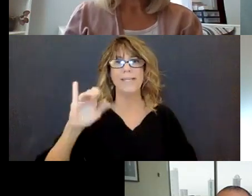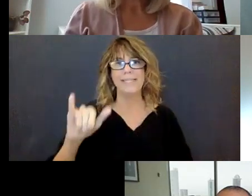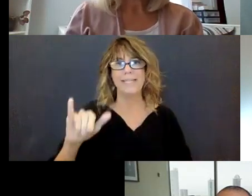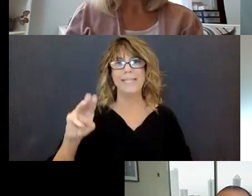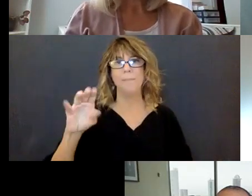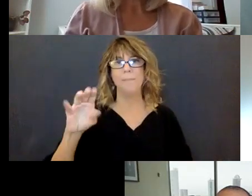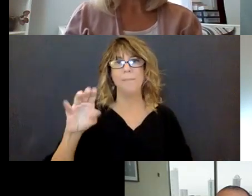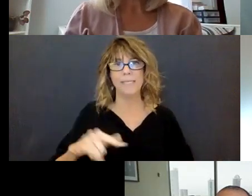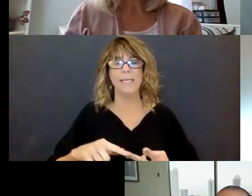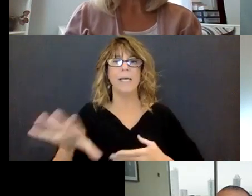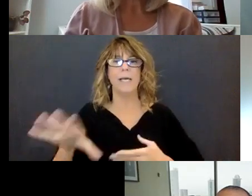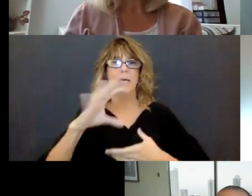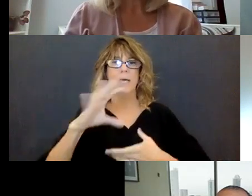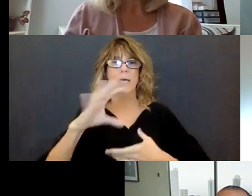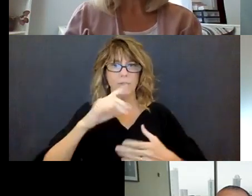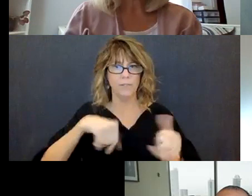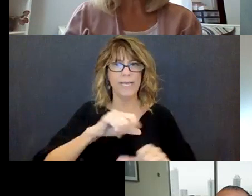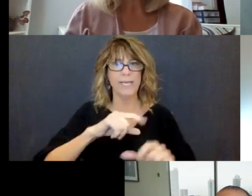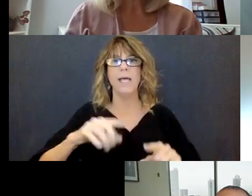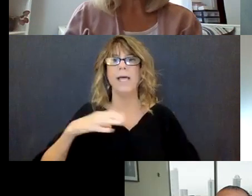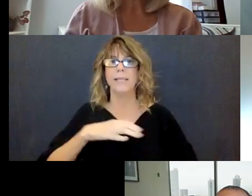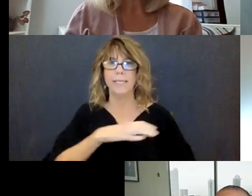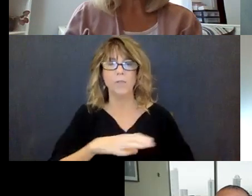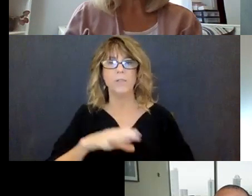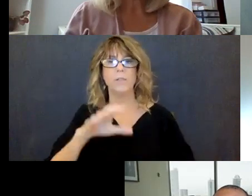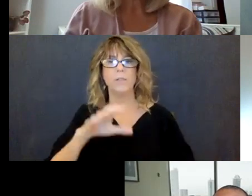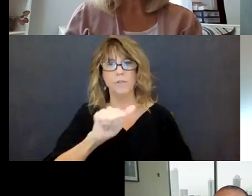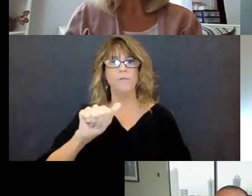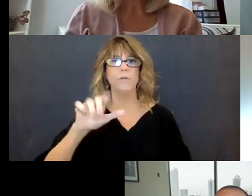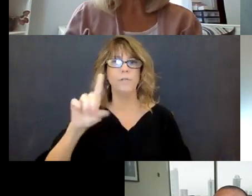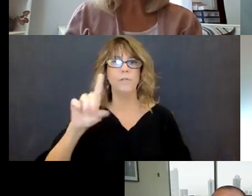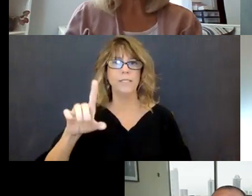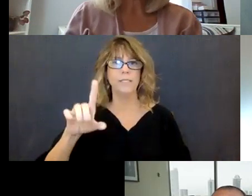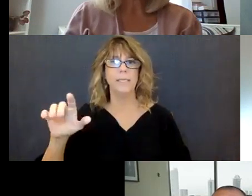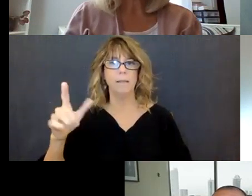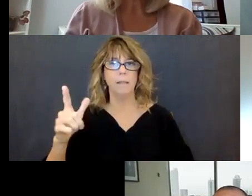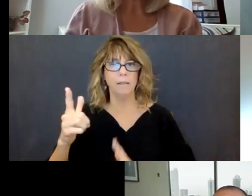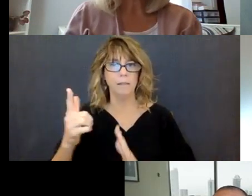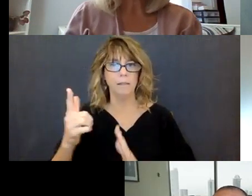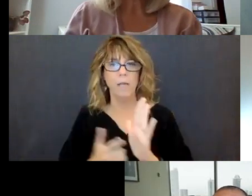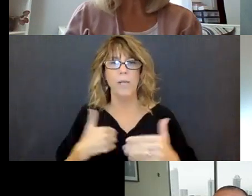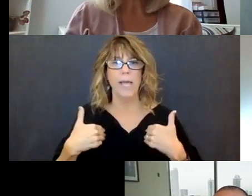Council, Arizona Center for Disability Law. We had input from First Place on that.